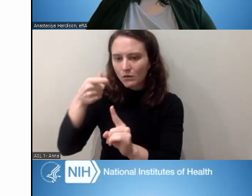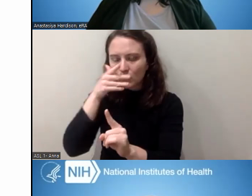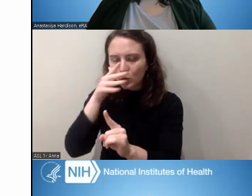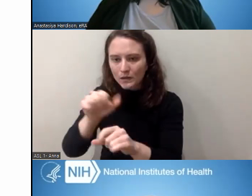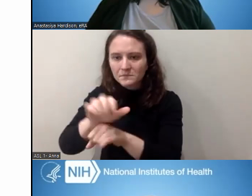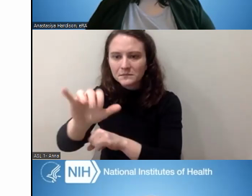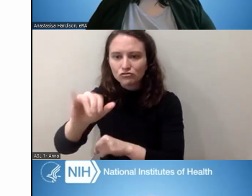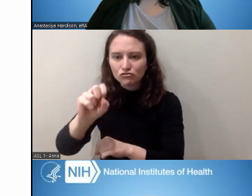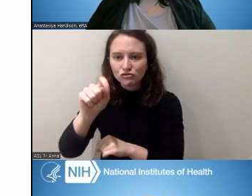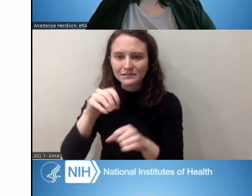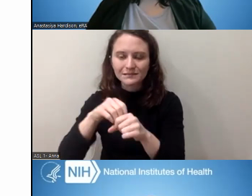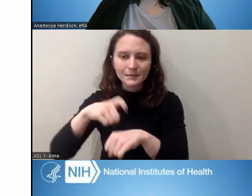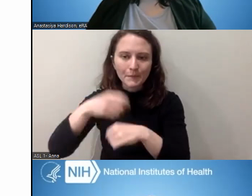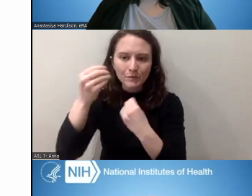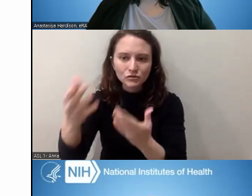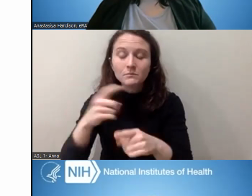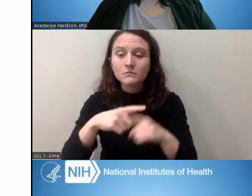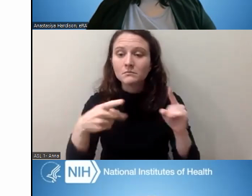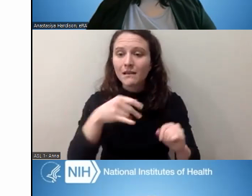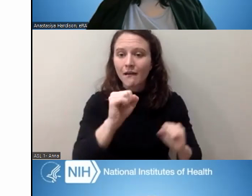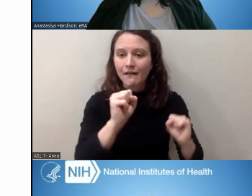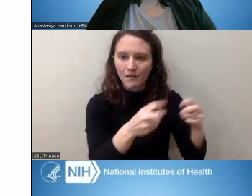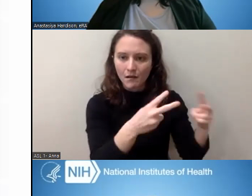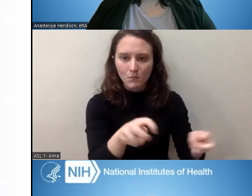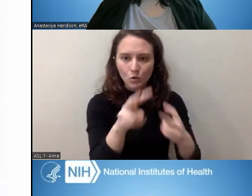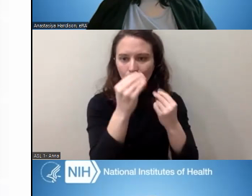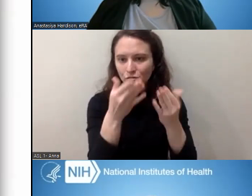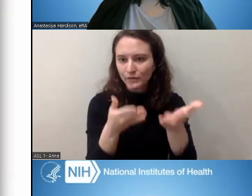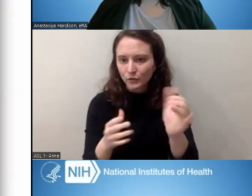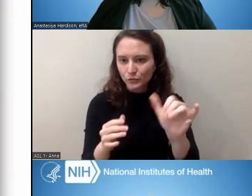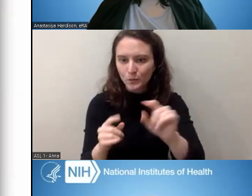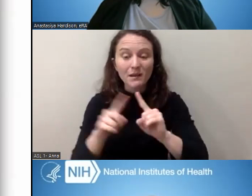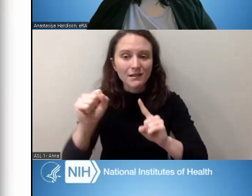but the PI is able to upload information in here.